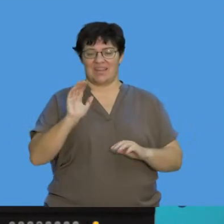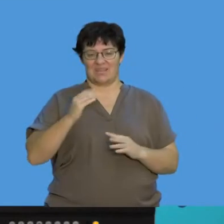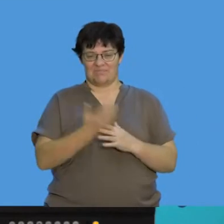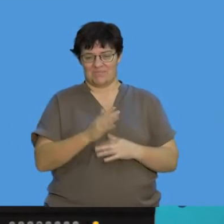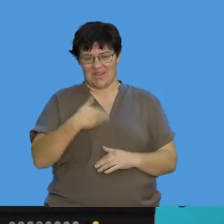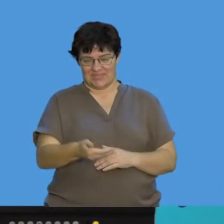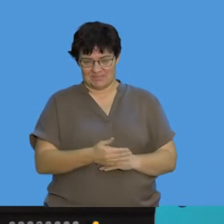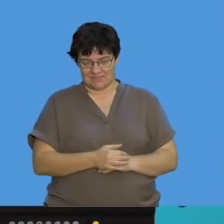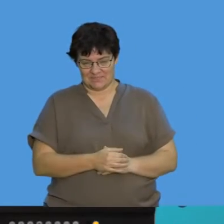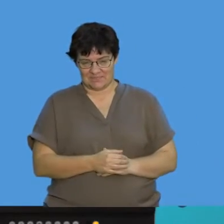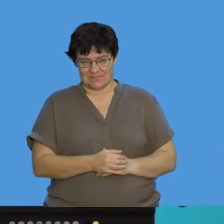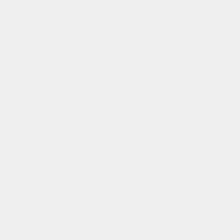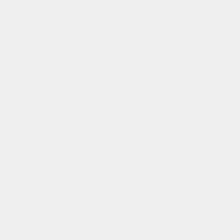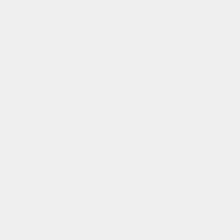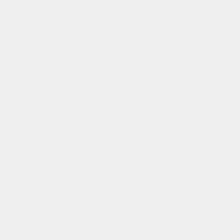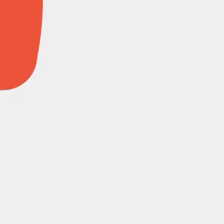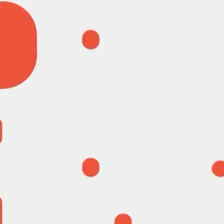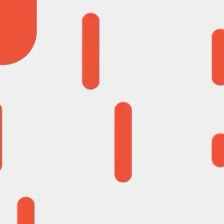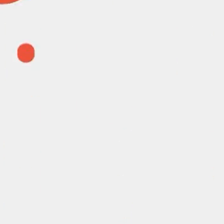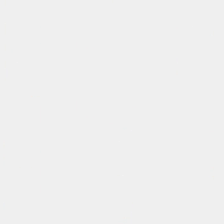the quick ad break.